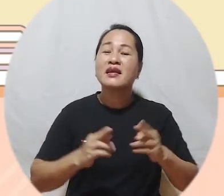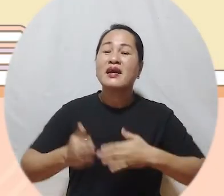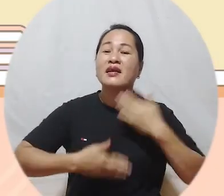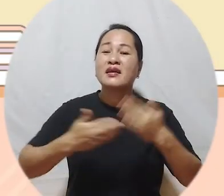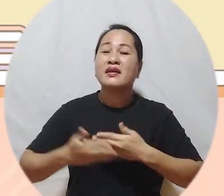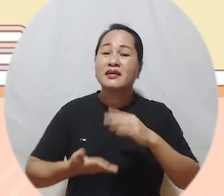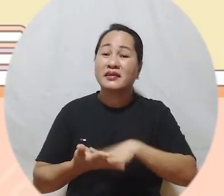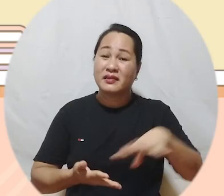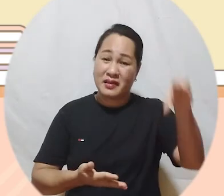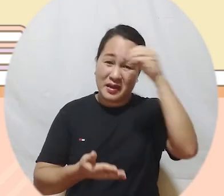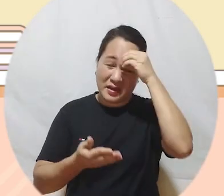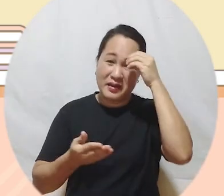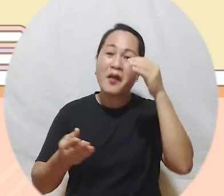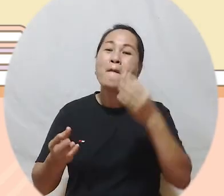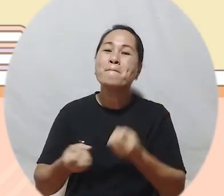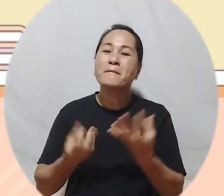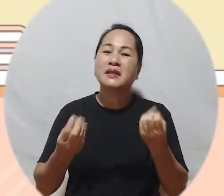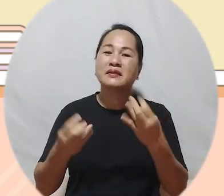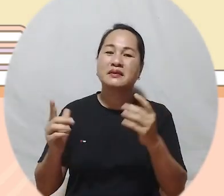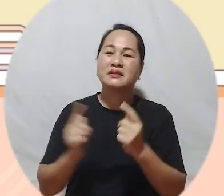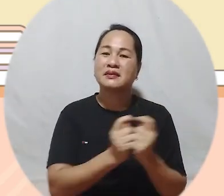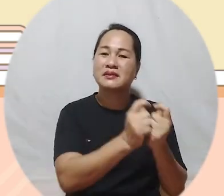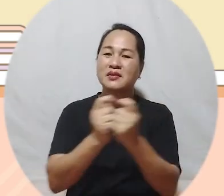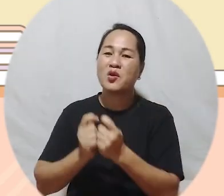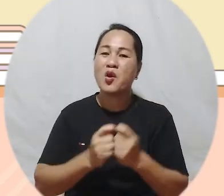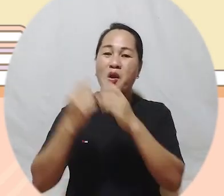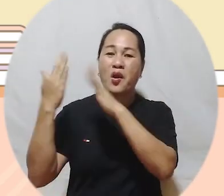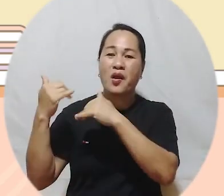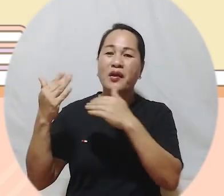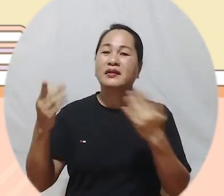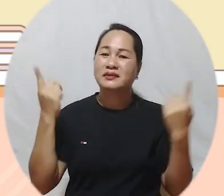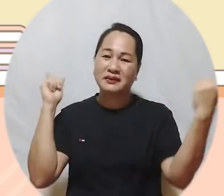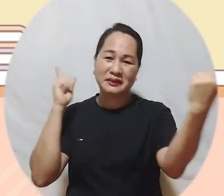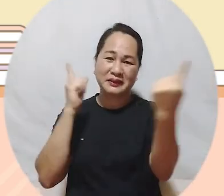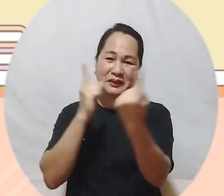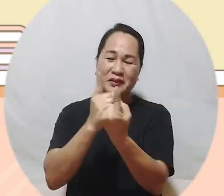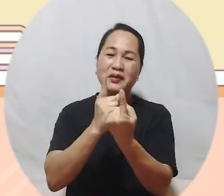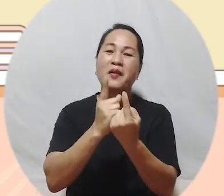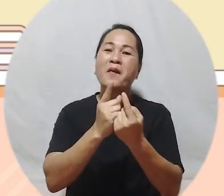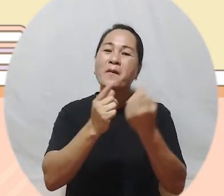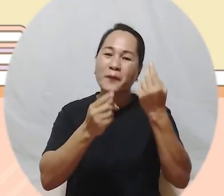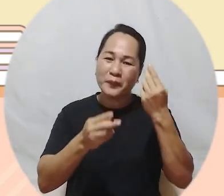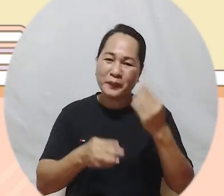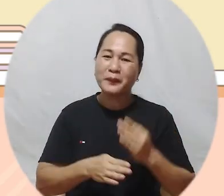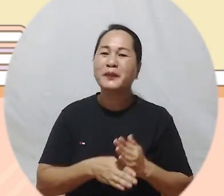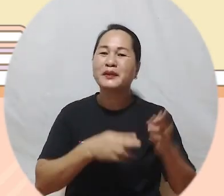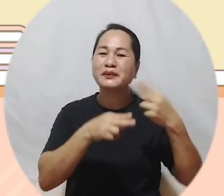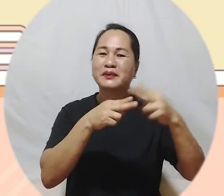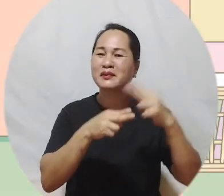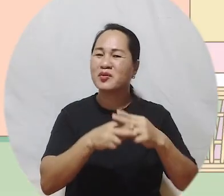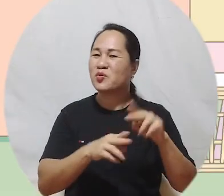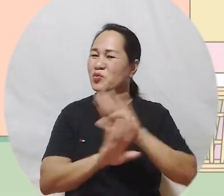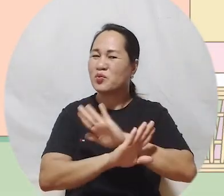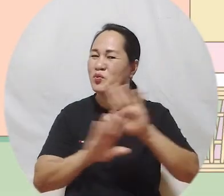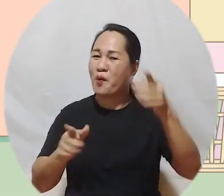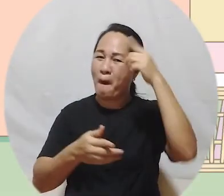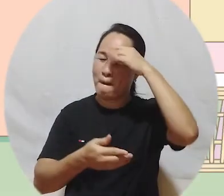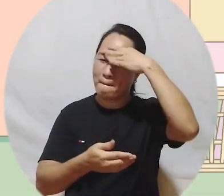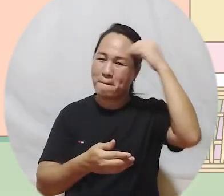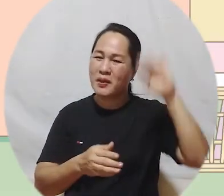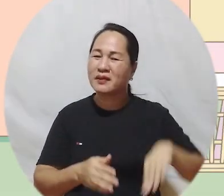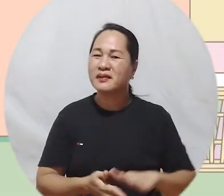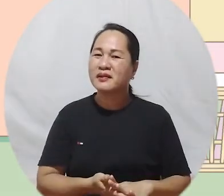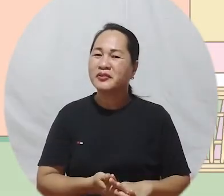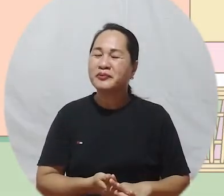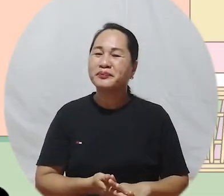really happy that we learned so much together. I hope to see you again very soon. And don't forget,